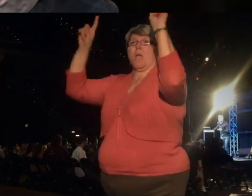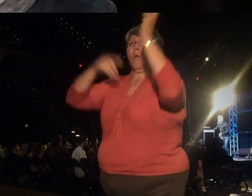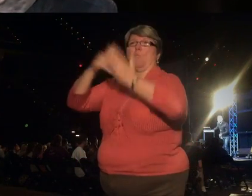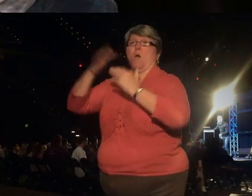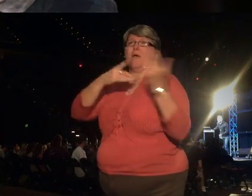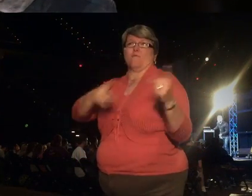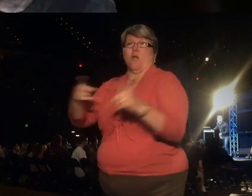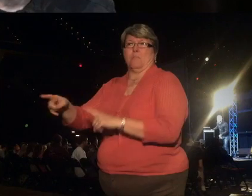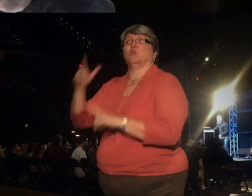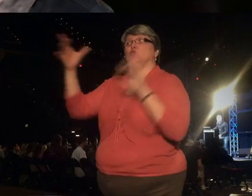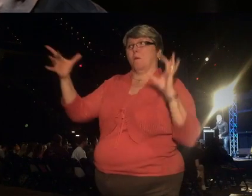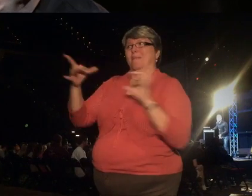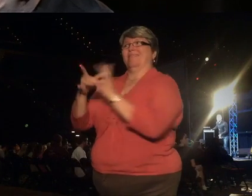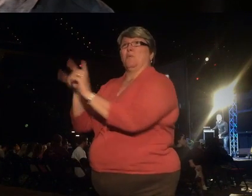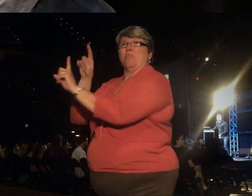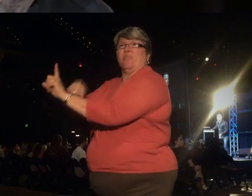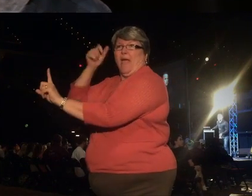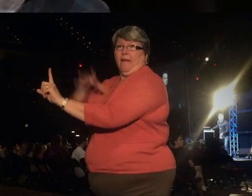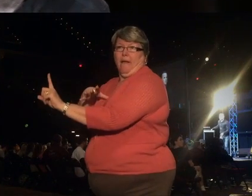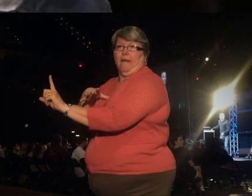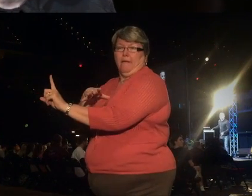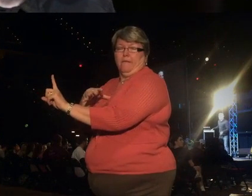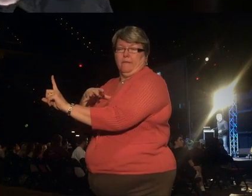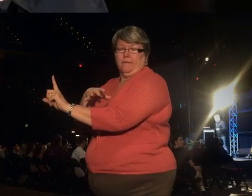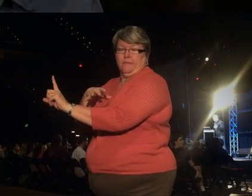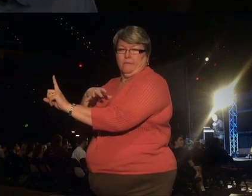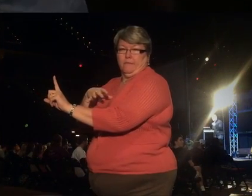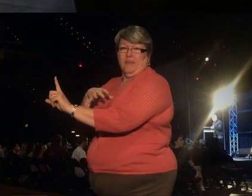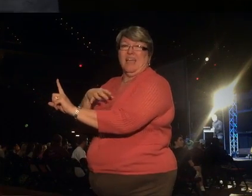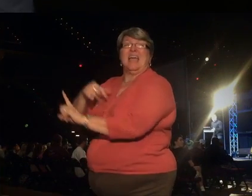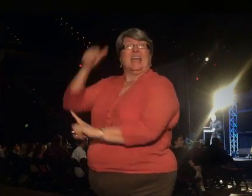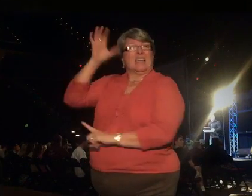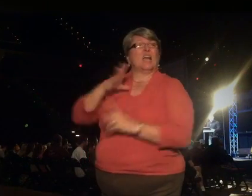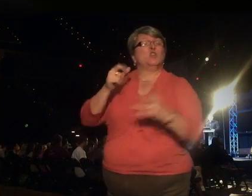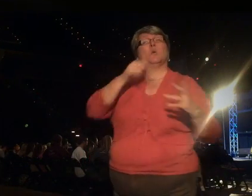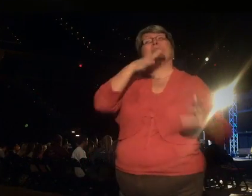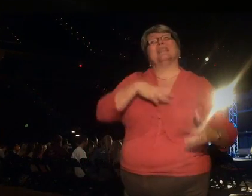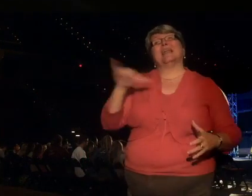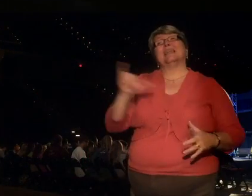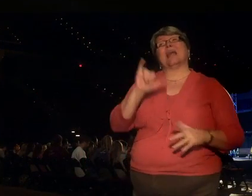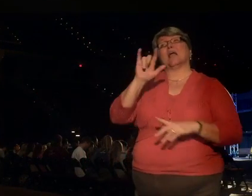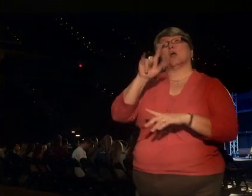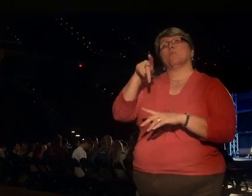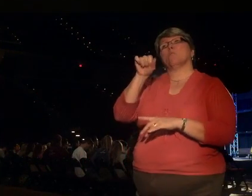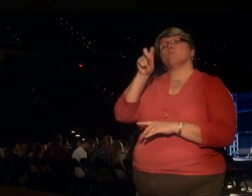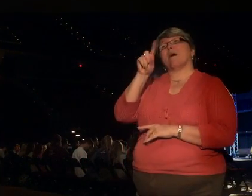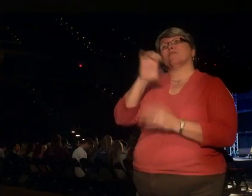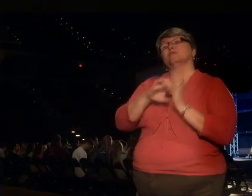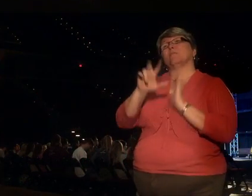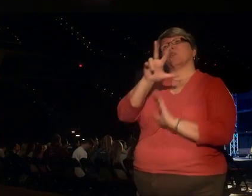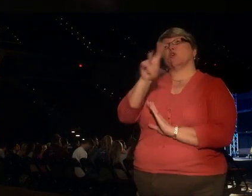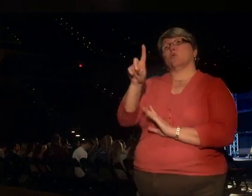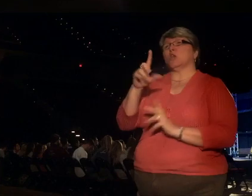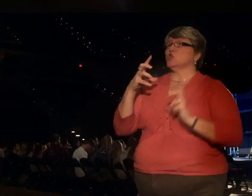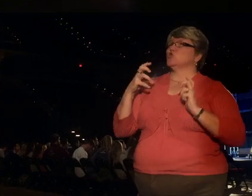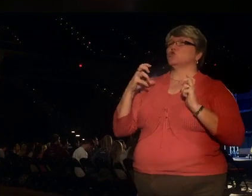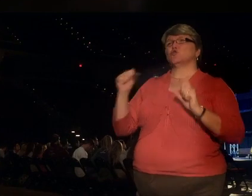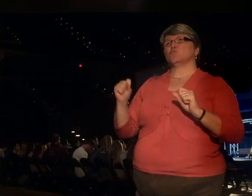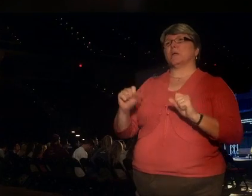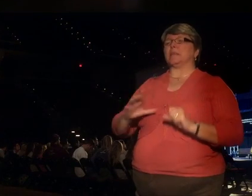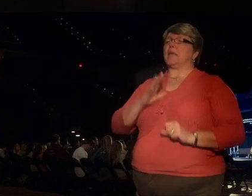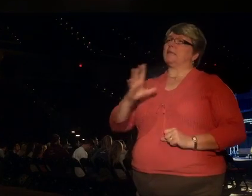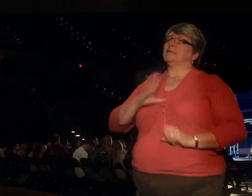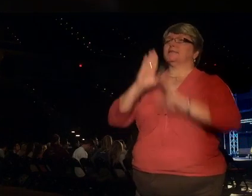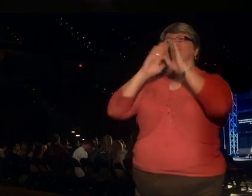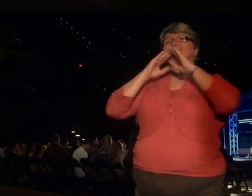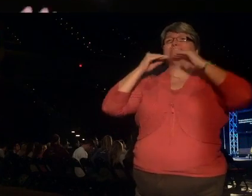linked up with that guy. And guys, you want a lady like Proverbs 31, that strength and dignity are her clothing. She smiles at the